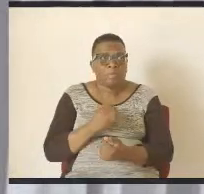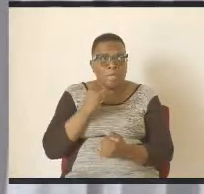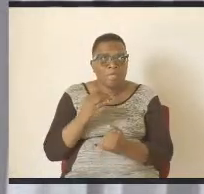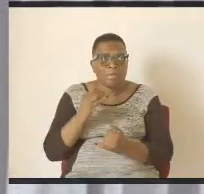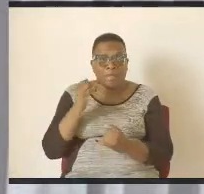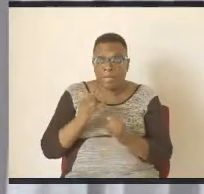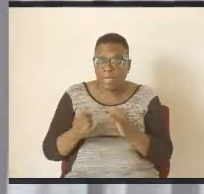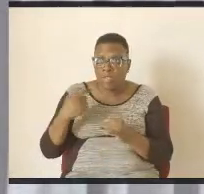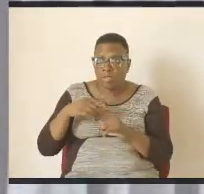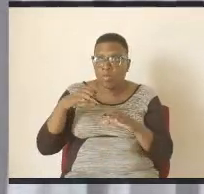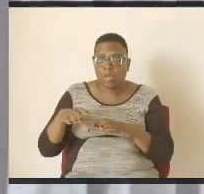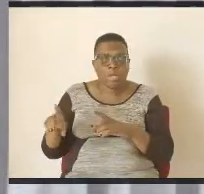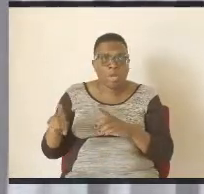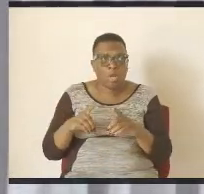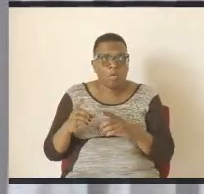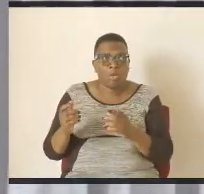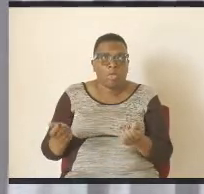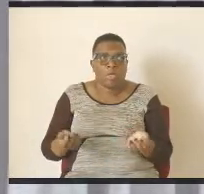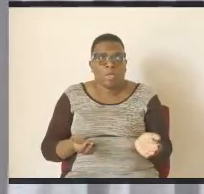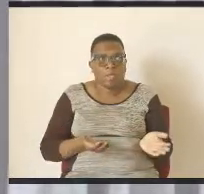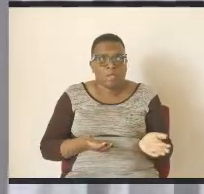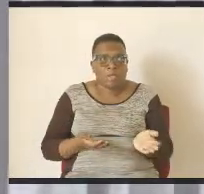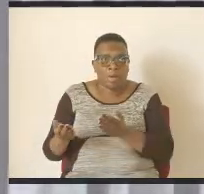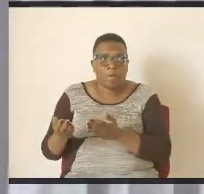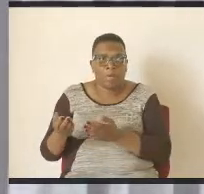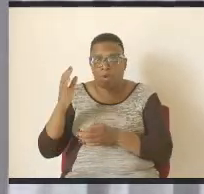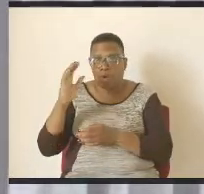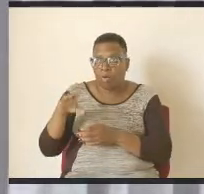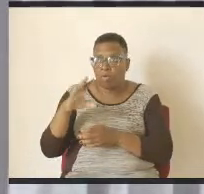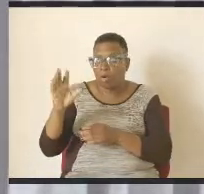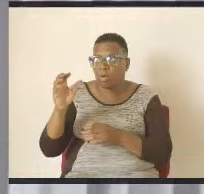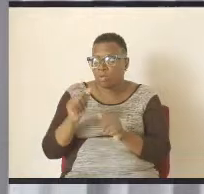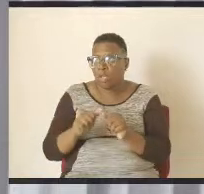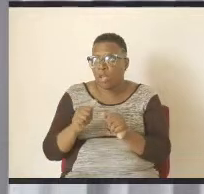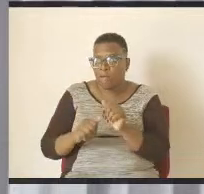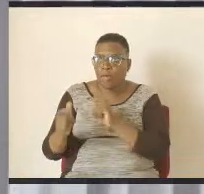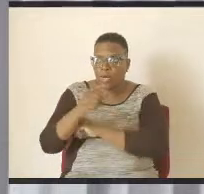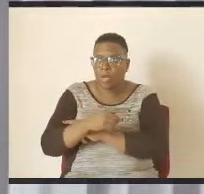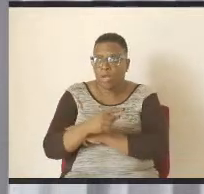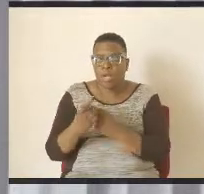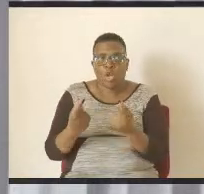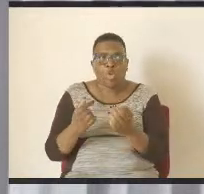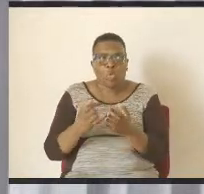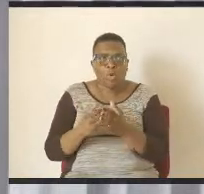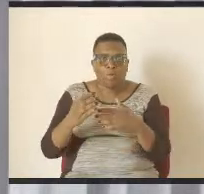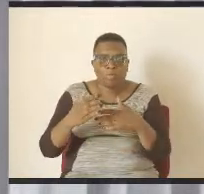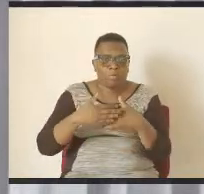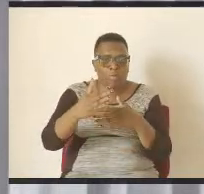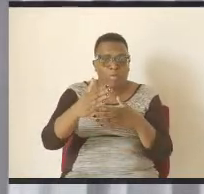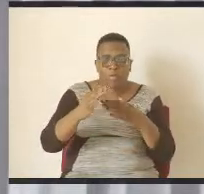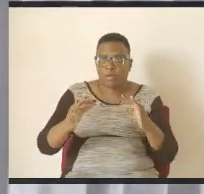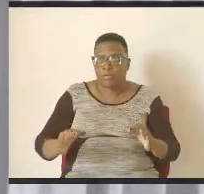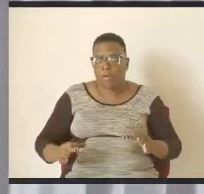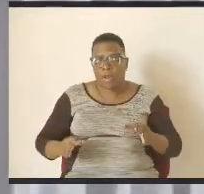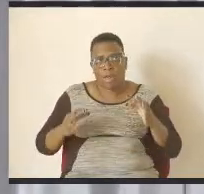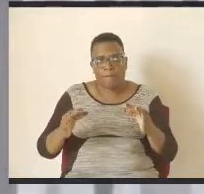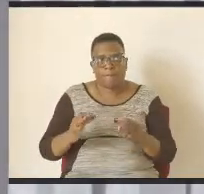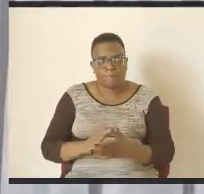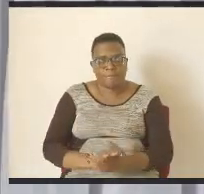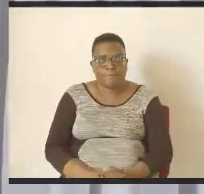can do. Taking up our cross daily and doing this for the rest of our